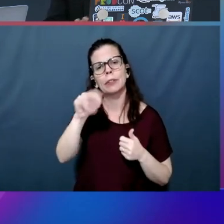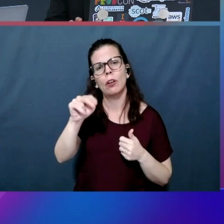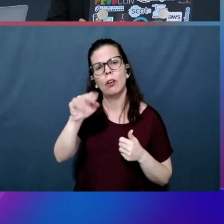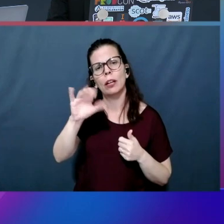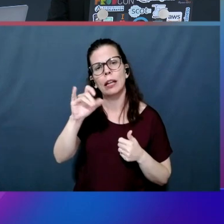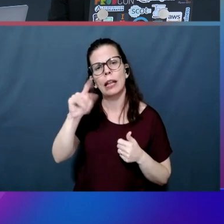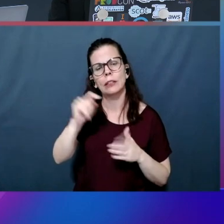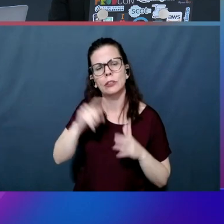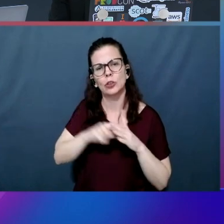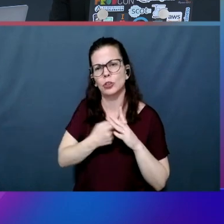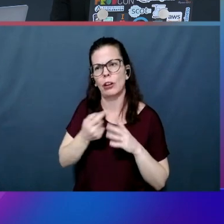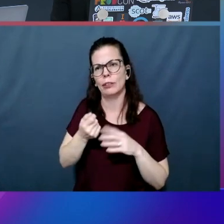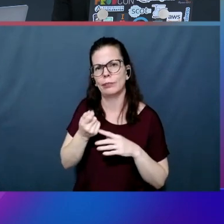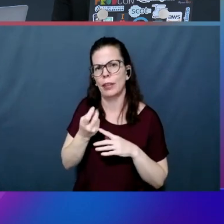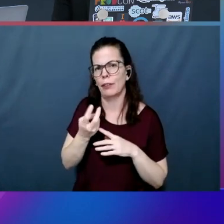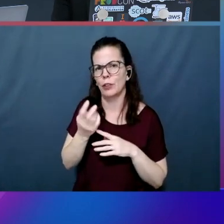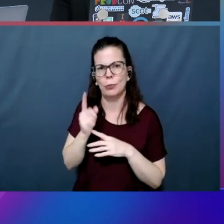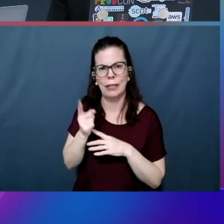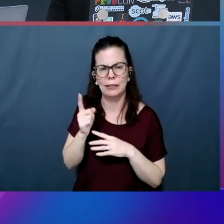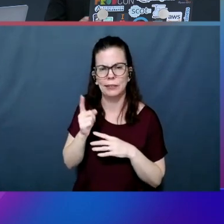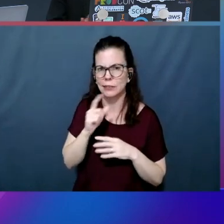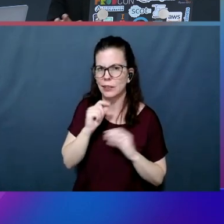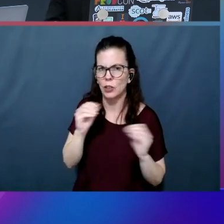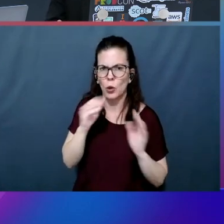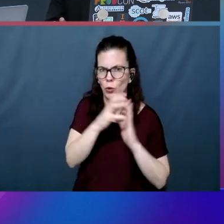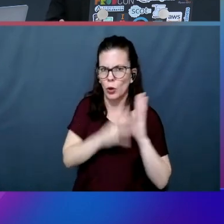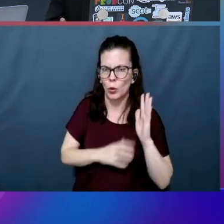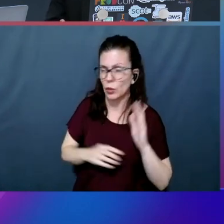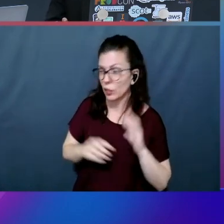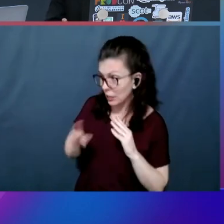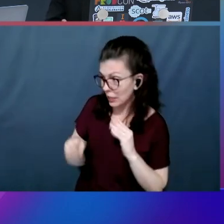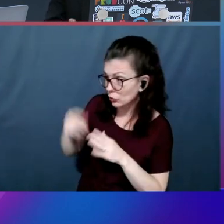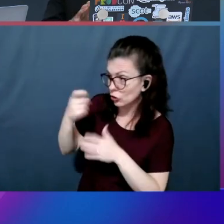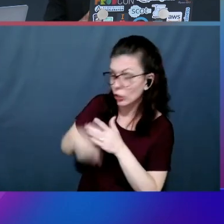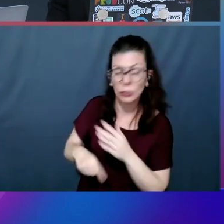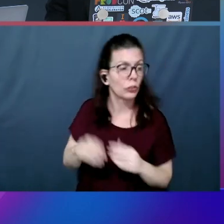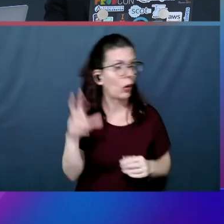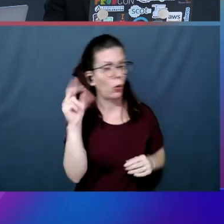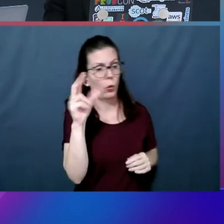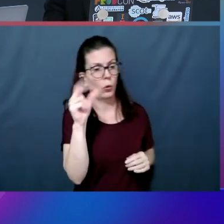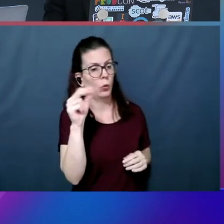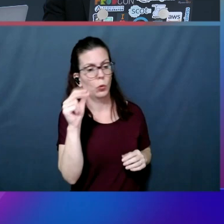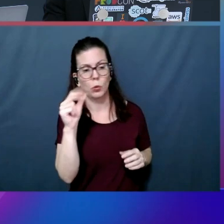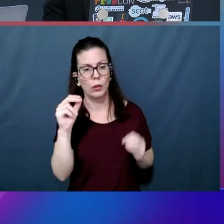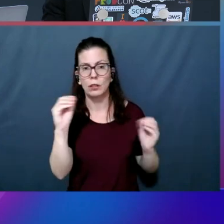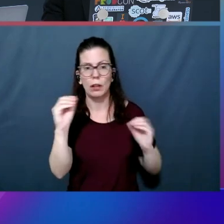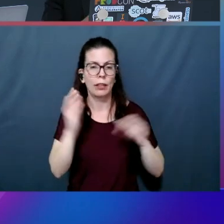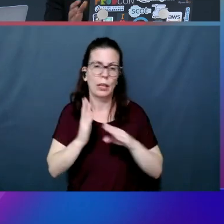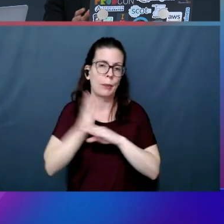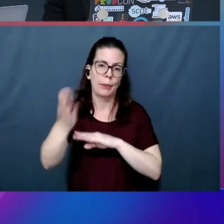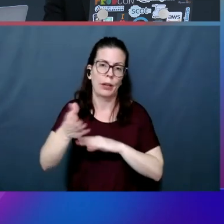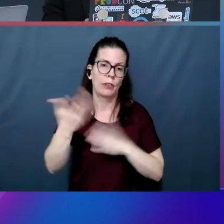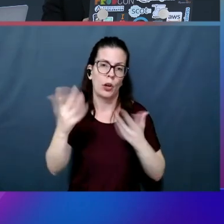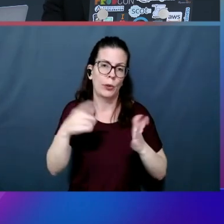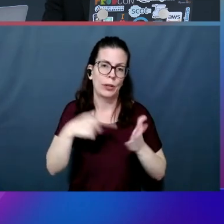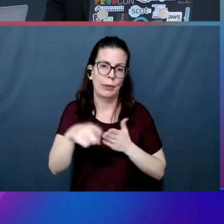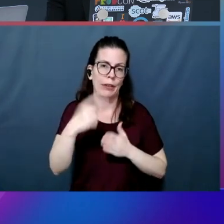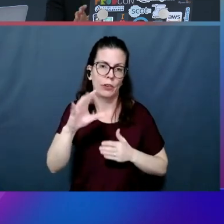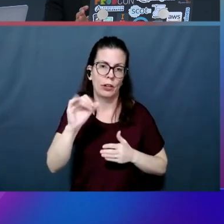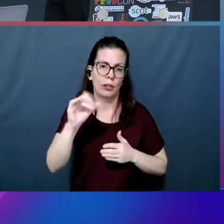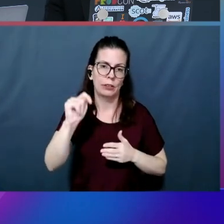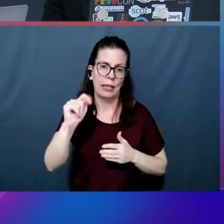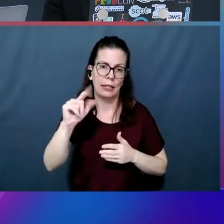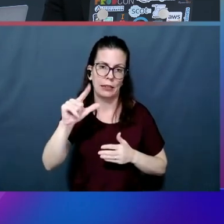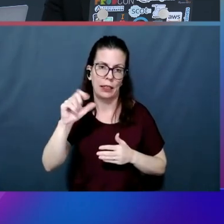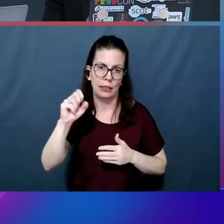So there's no coding required. Is there any extra charge for this? No, no extra charges beyond whatever you're paying for contact lens. It's part of contact lens. So it is part of contact lens, and you